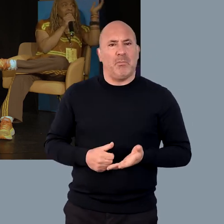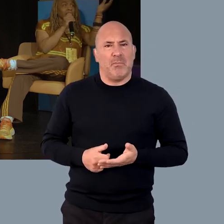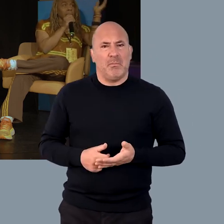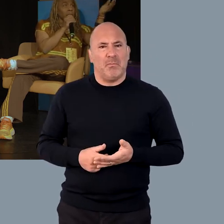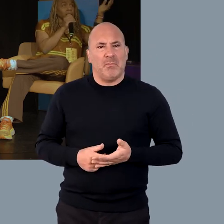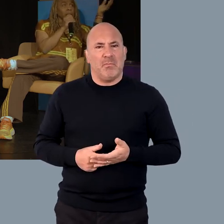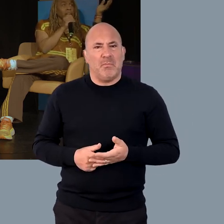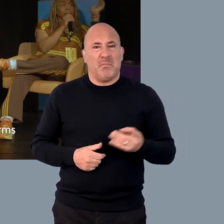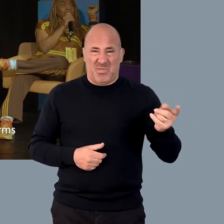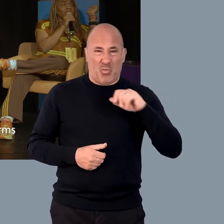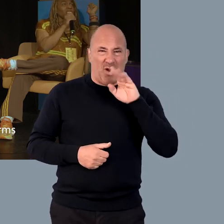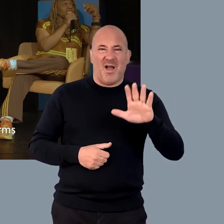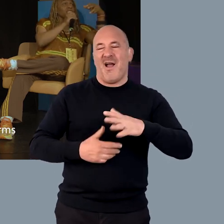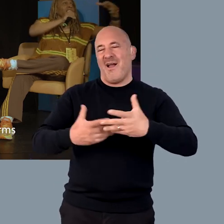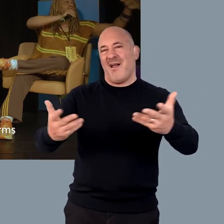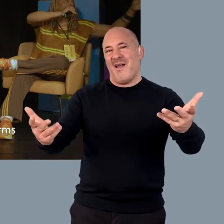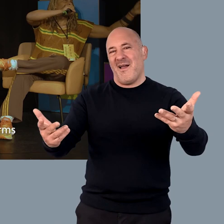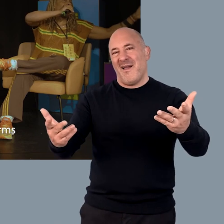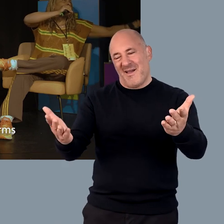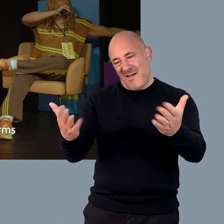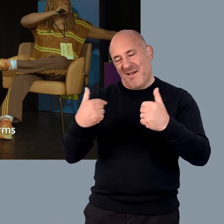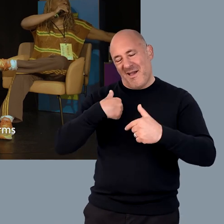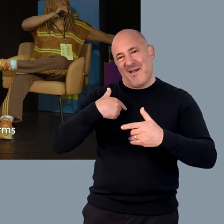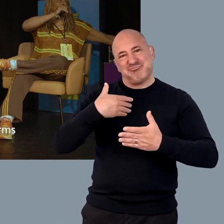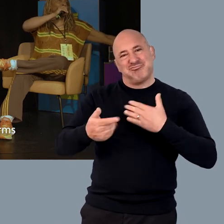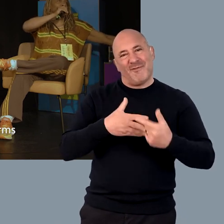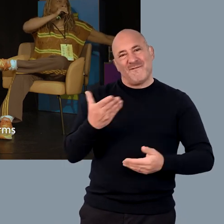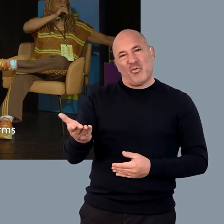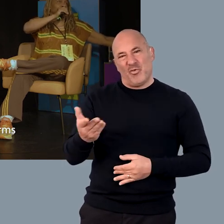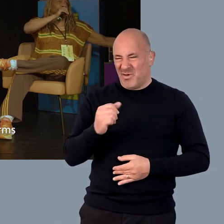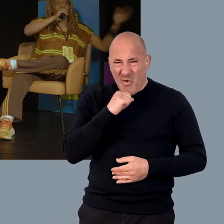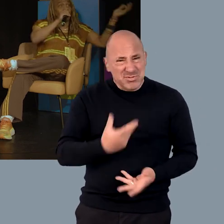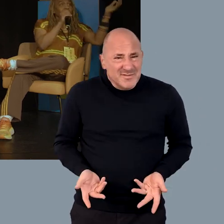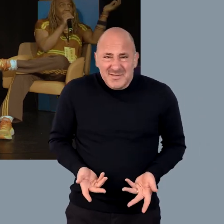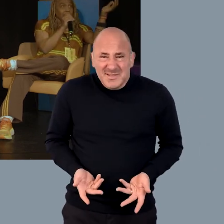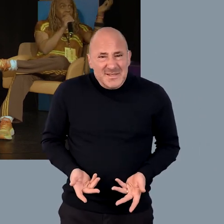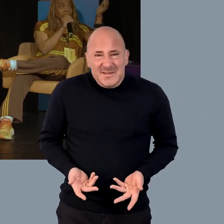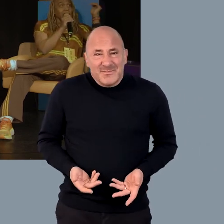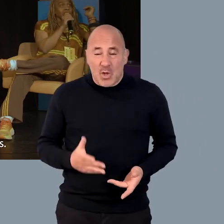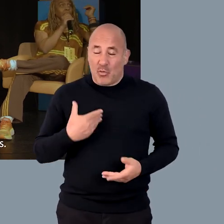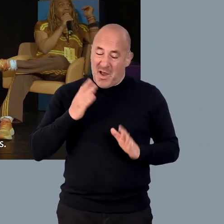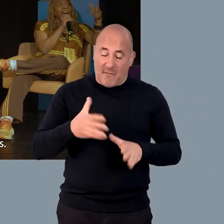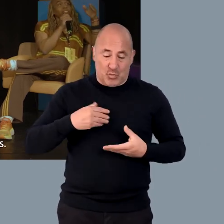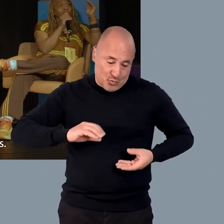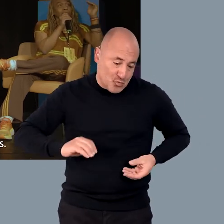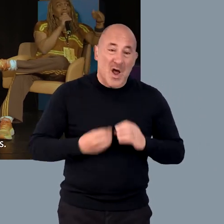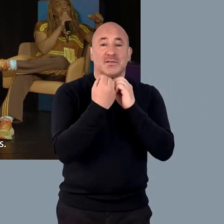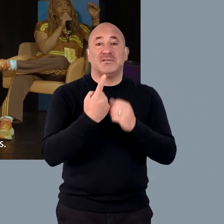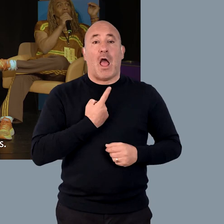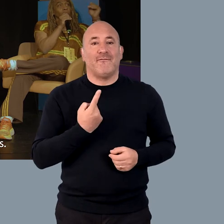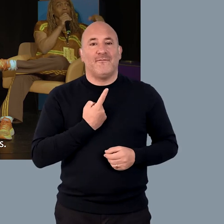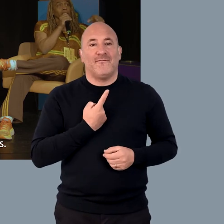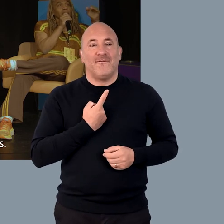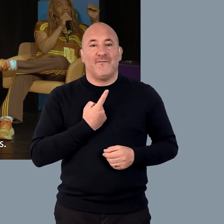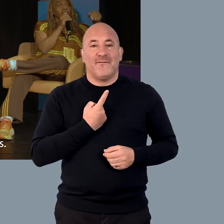um that is a problem but they're not going to just open their arms and just do it for you that's not going to happen so we have to create